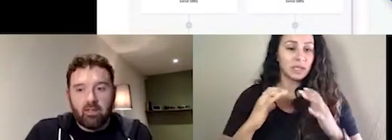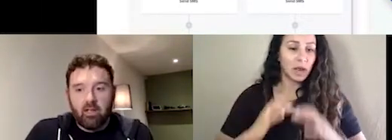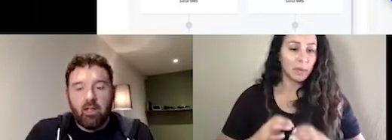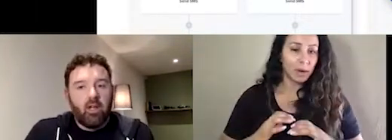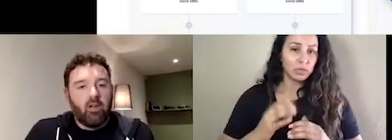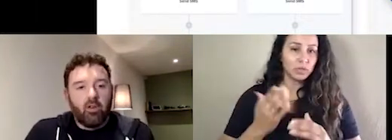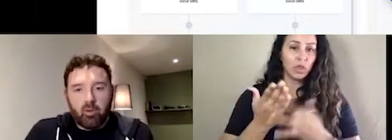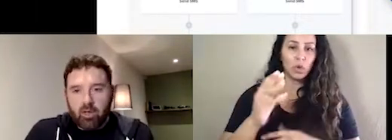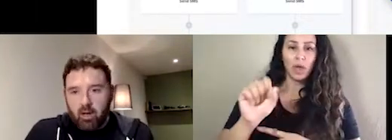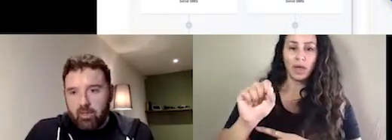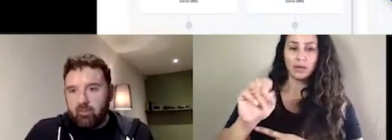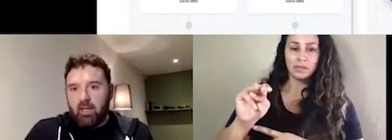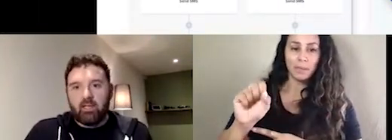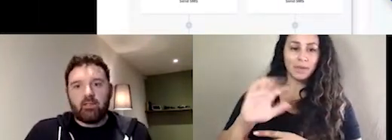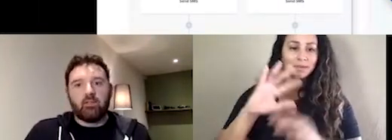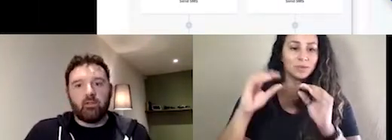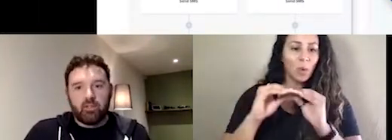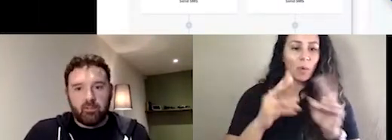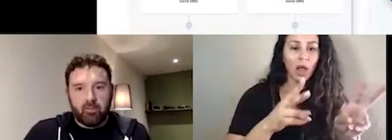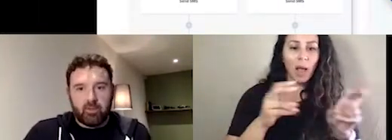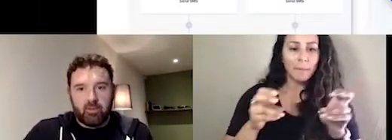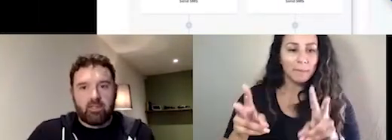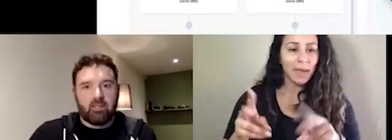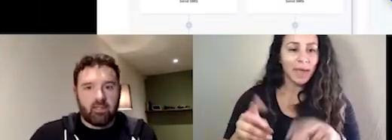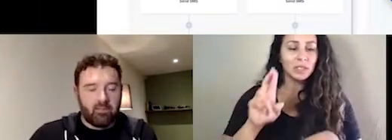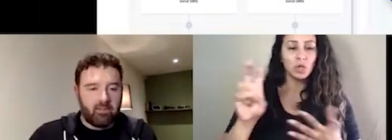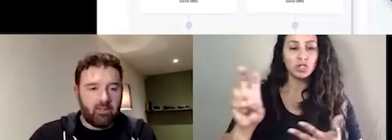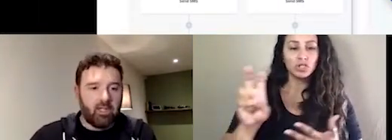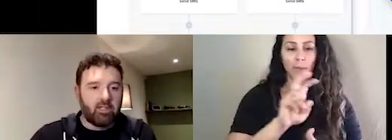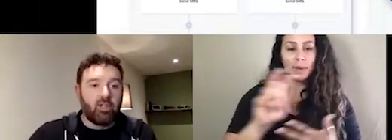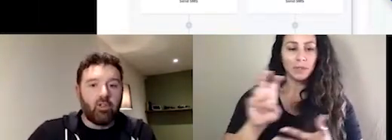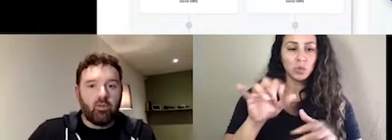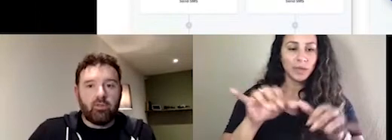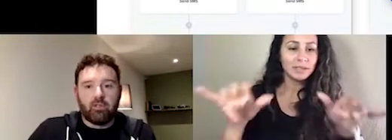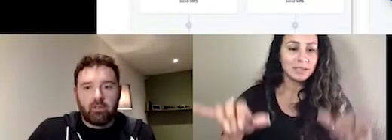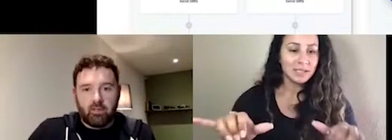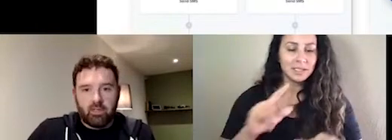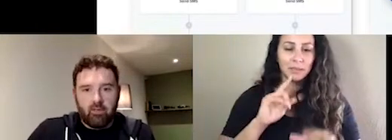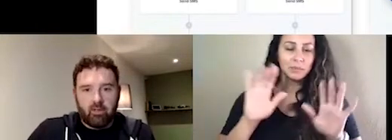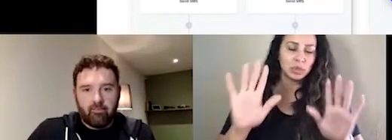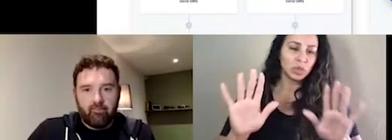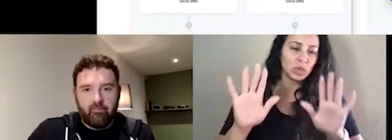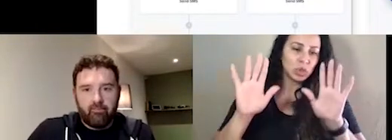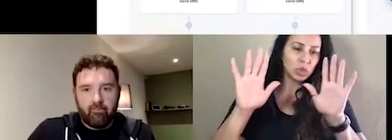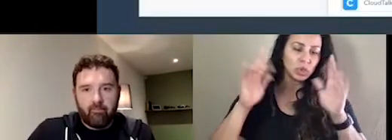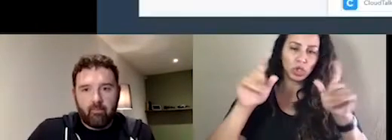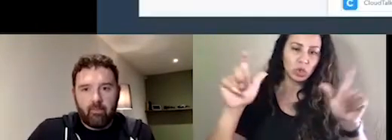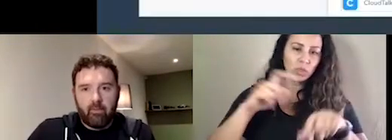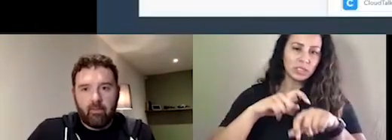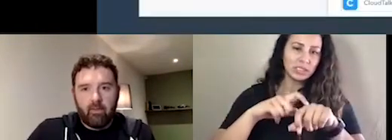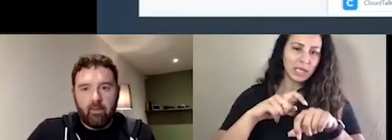SMS. No more copy and paste or jumping between systems. It's a huge time saver.